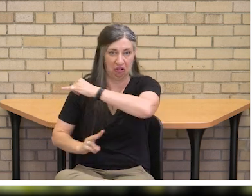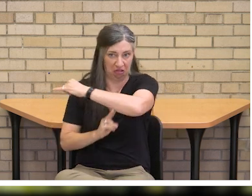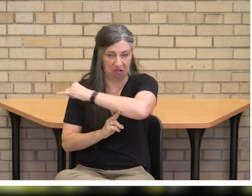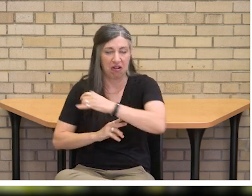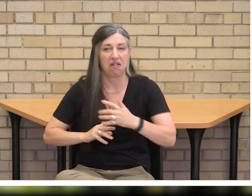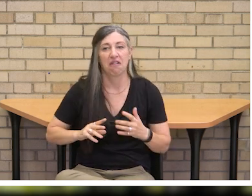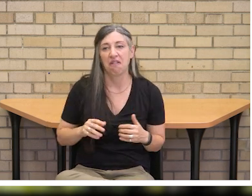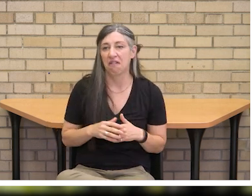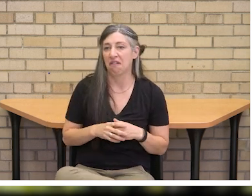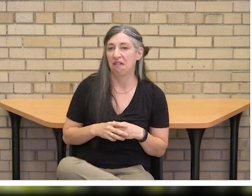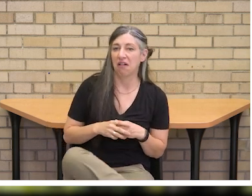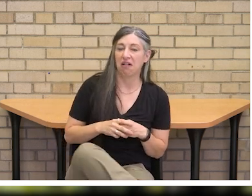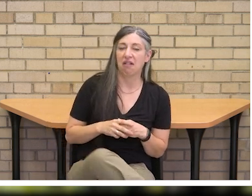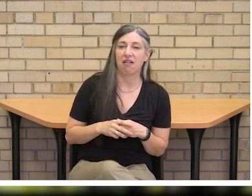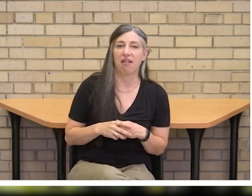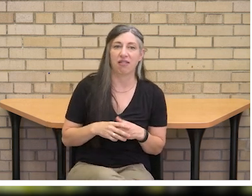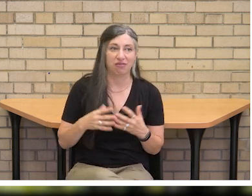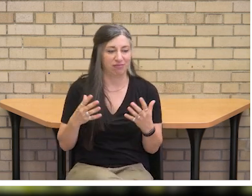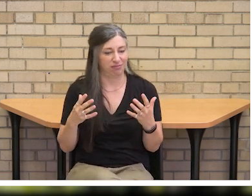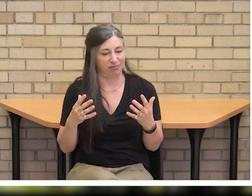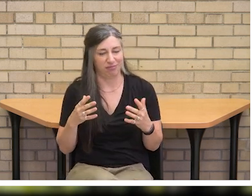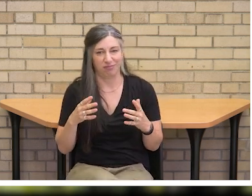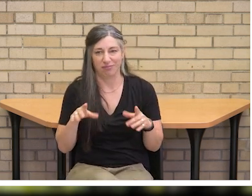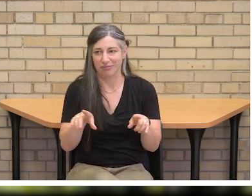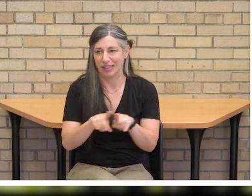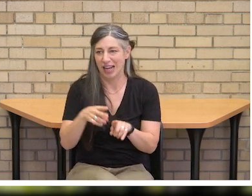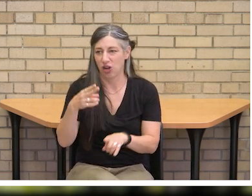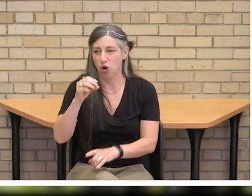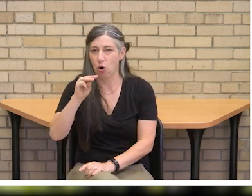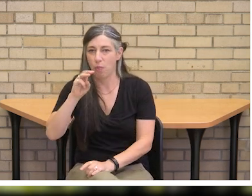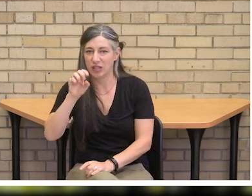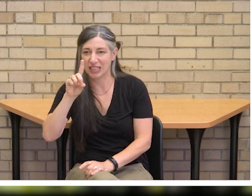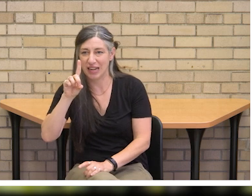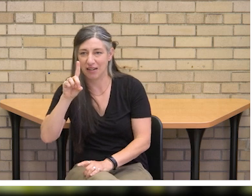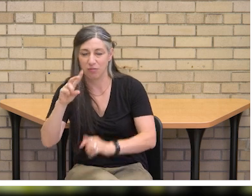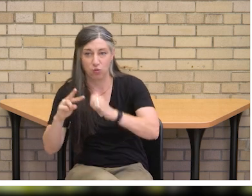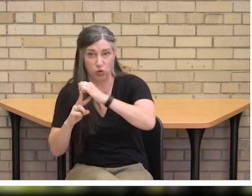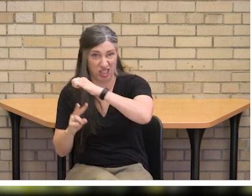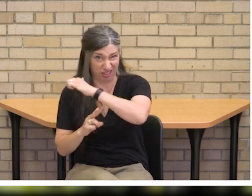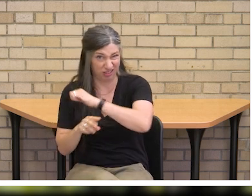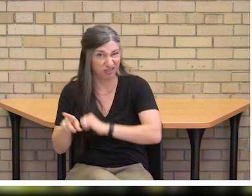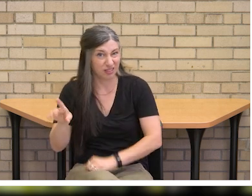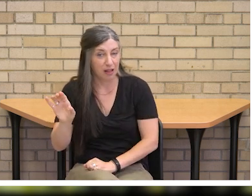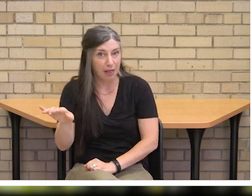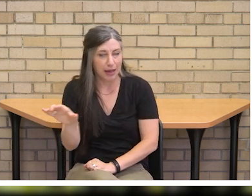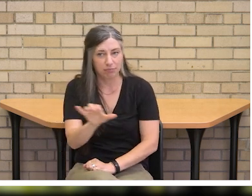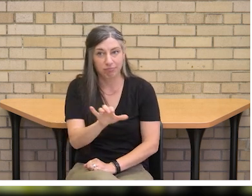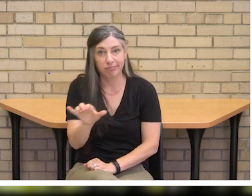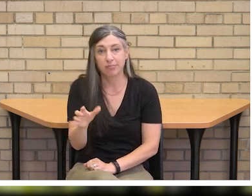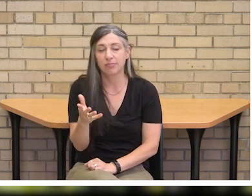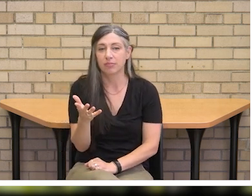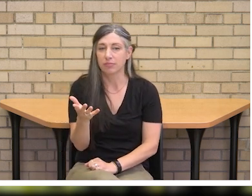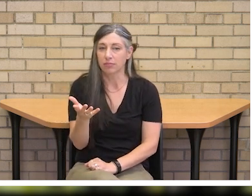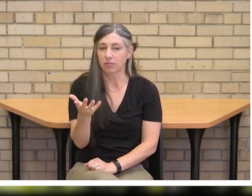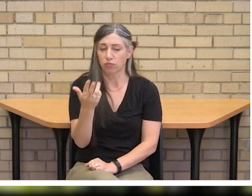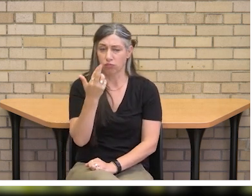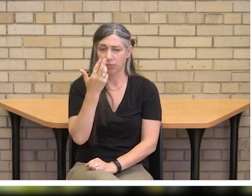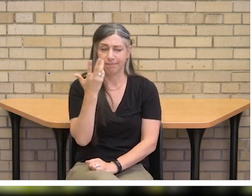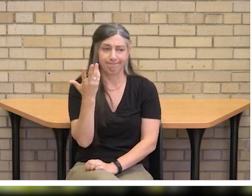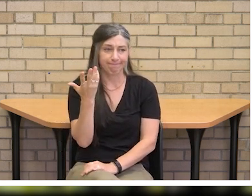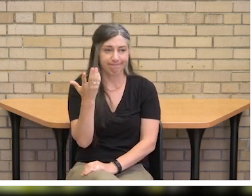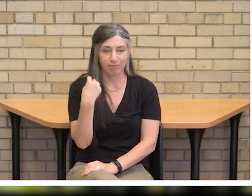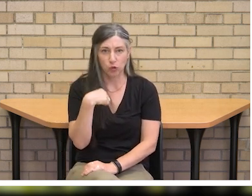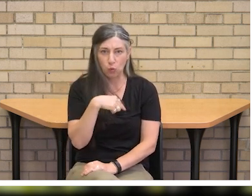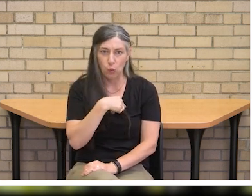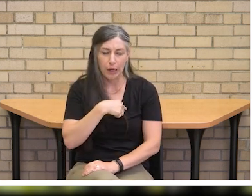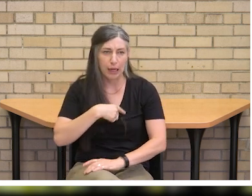region. I think maybe the highest profile is the Homestead Grays Bridge. But for reasons like that,